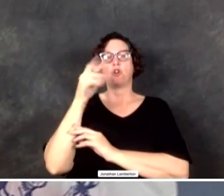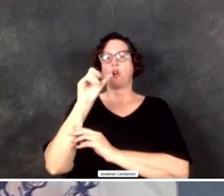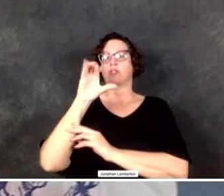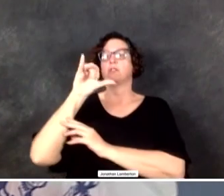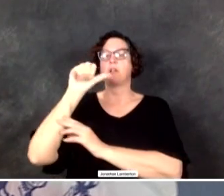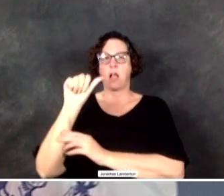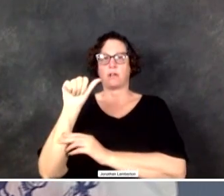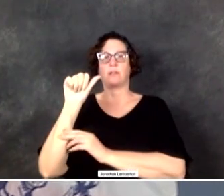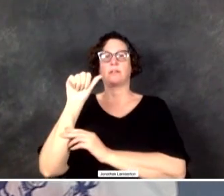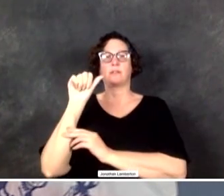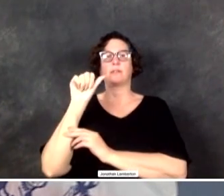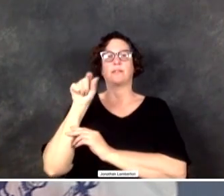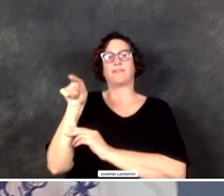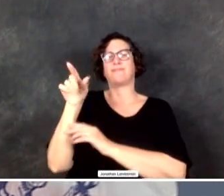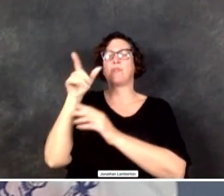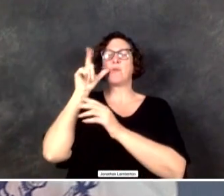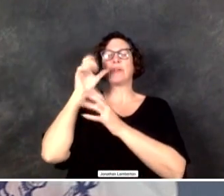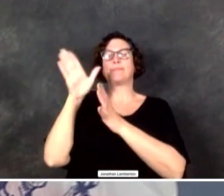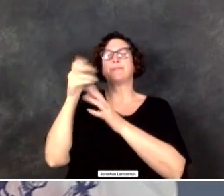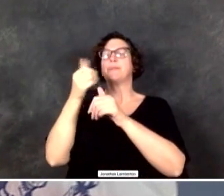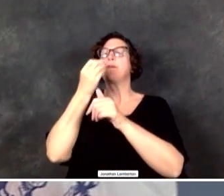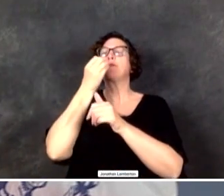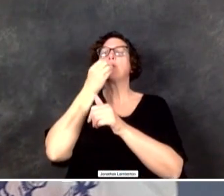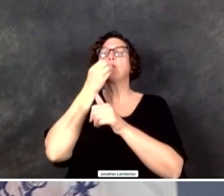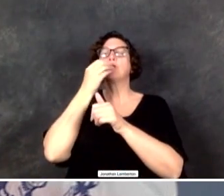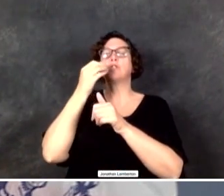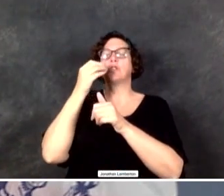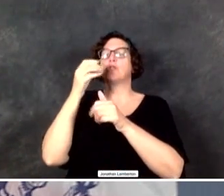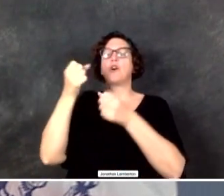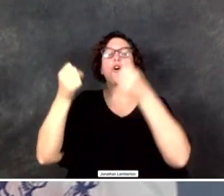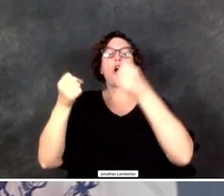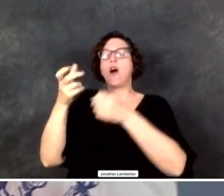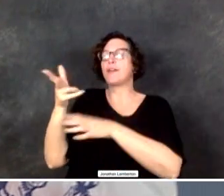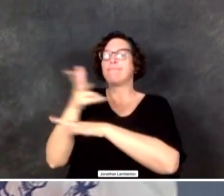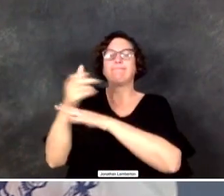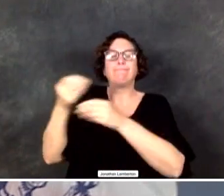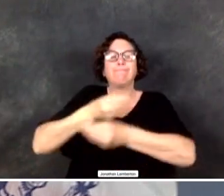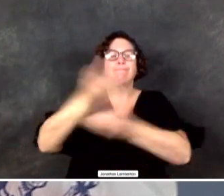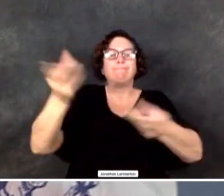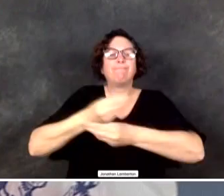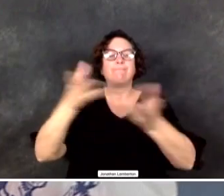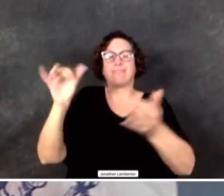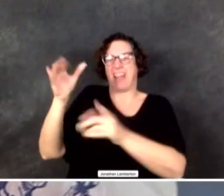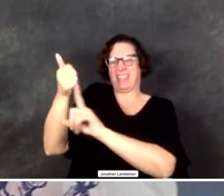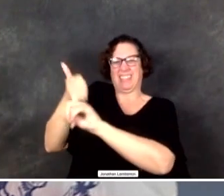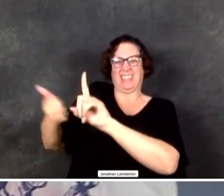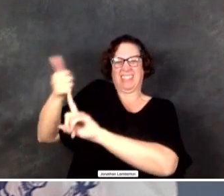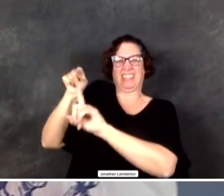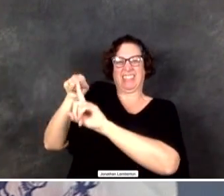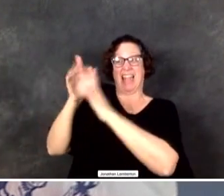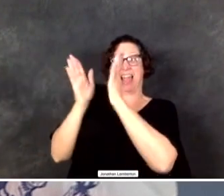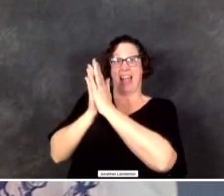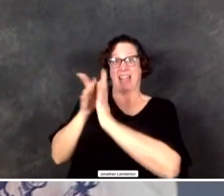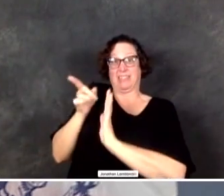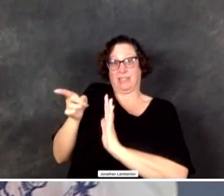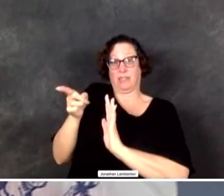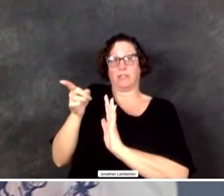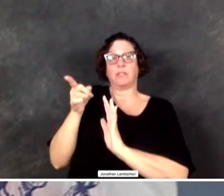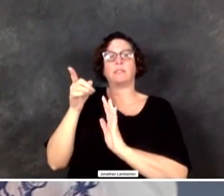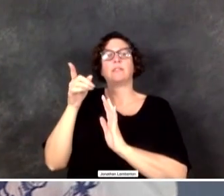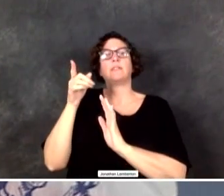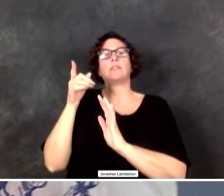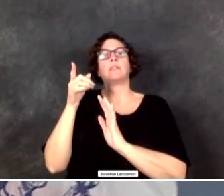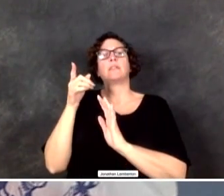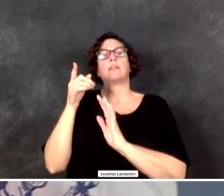those home deliveries, again, there's certain particular characteristics we're looking for to ensure that someone gets a home delivery, but if